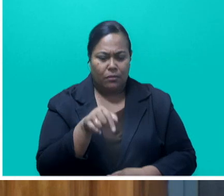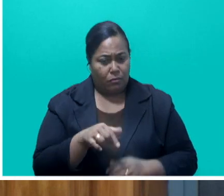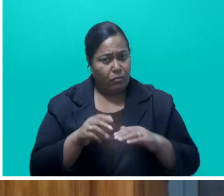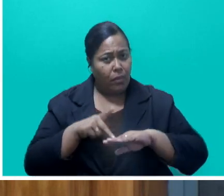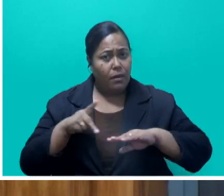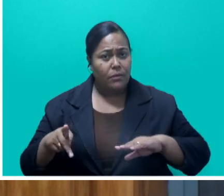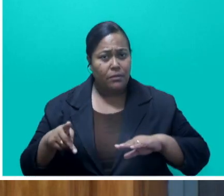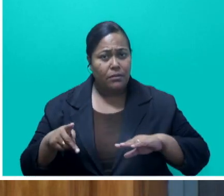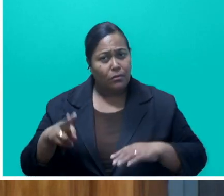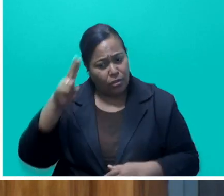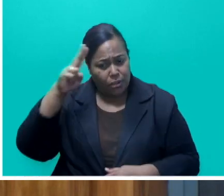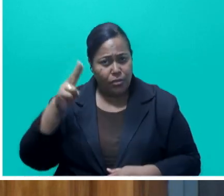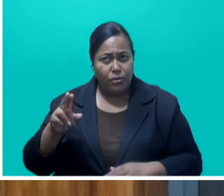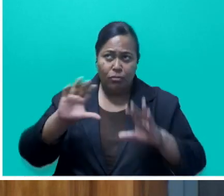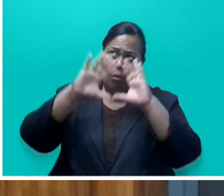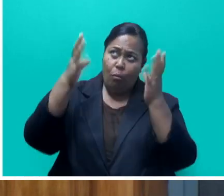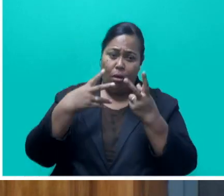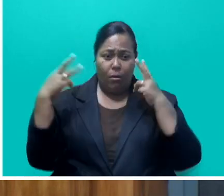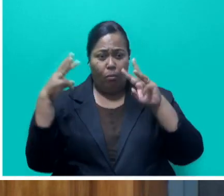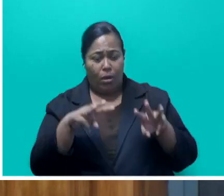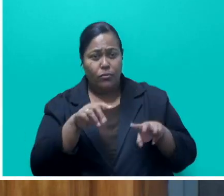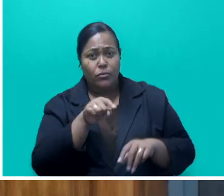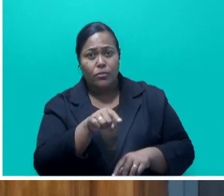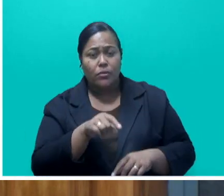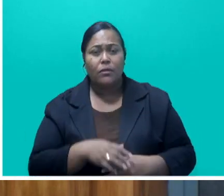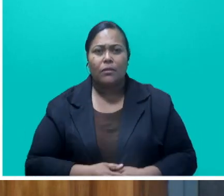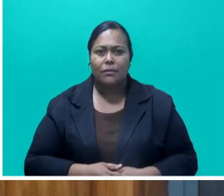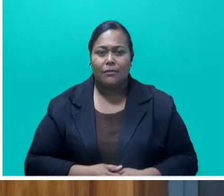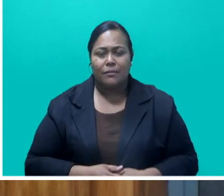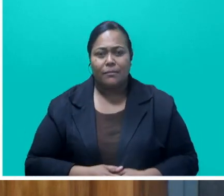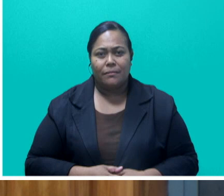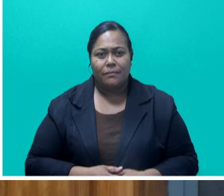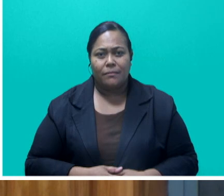nation, to the world. The rest, as they say, is history.